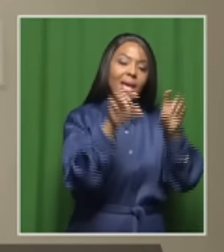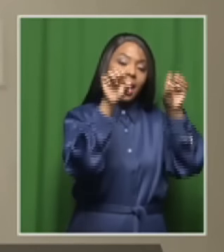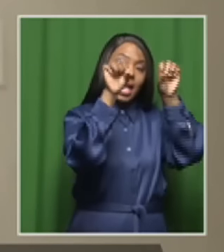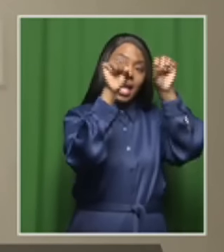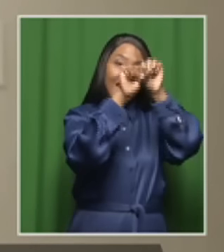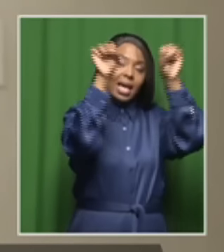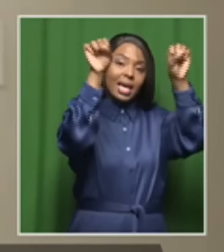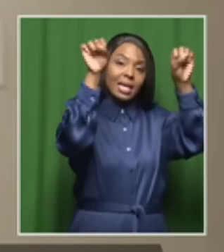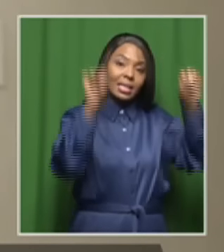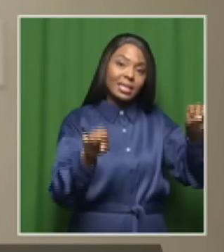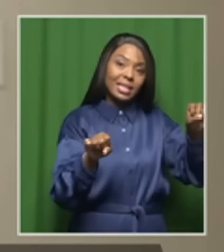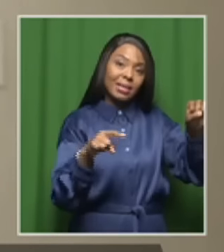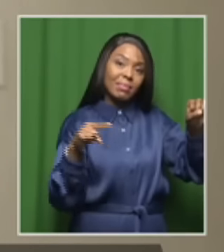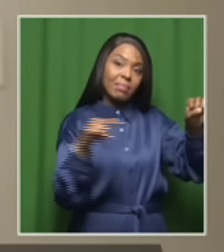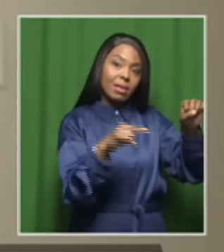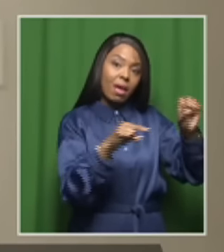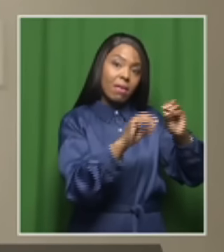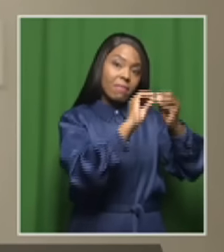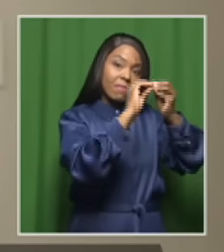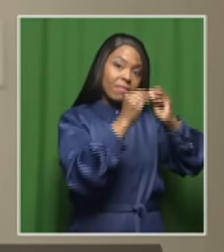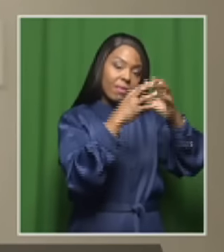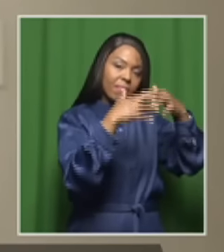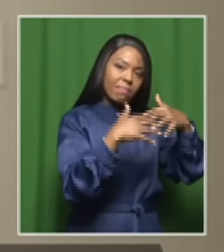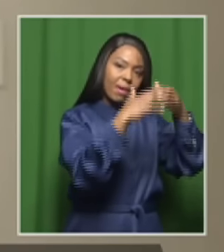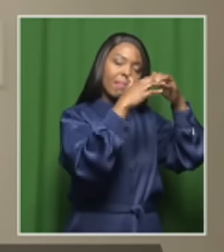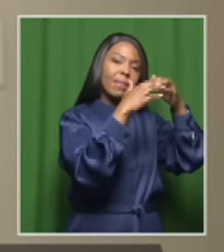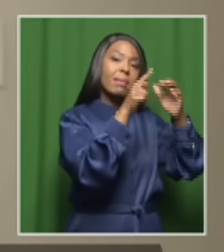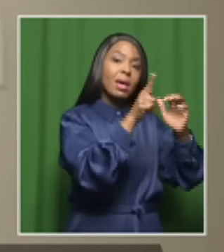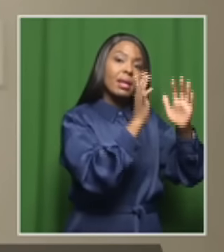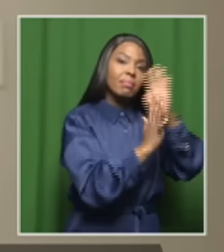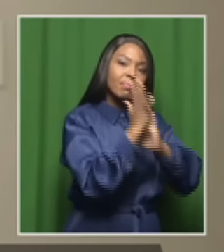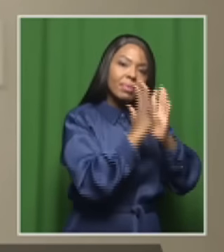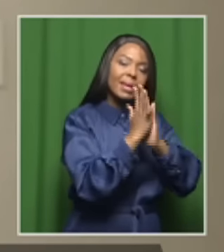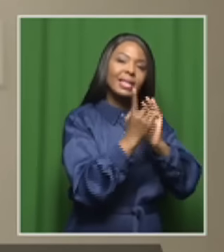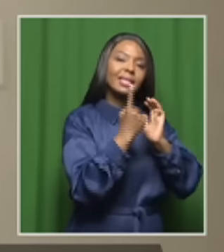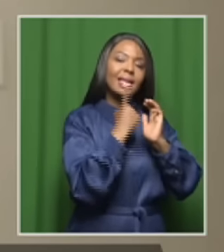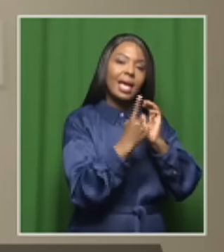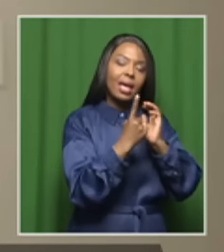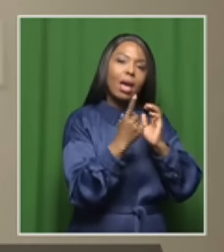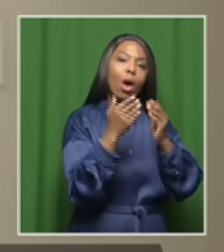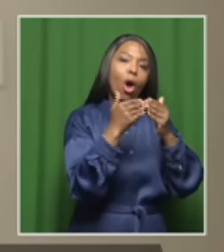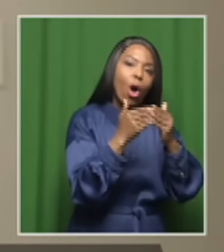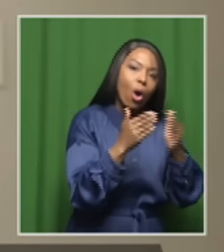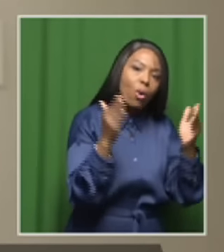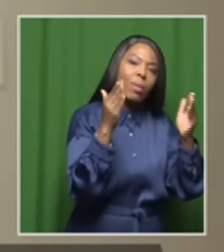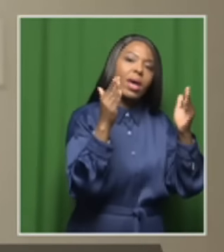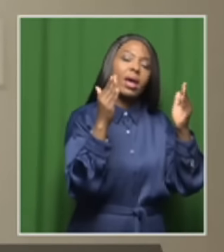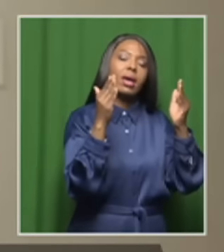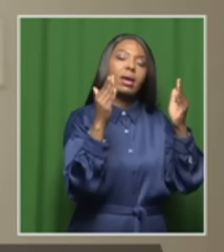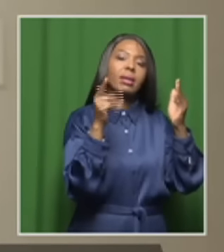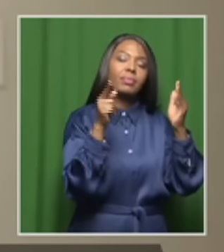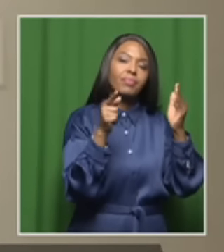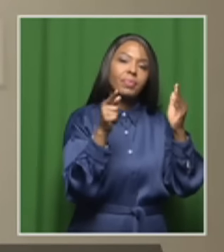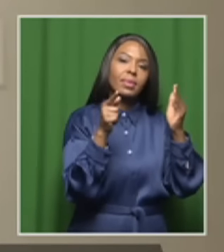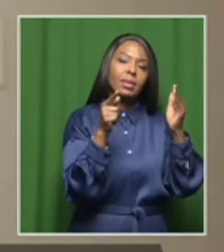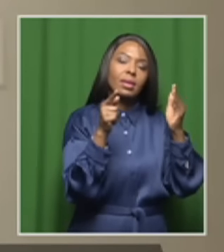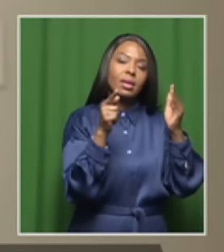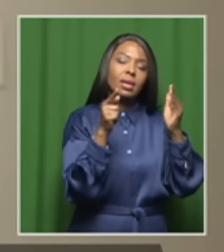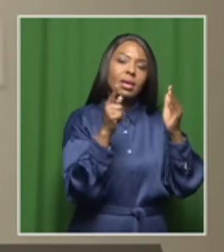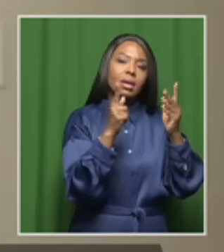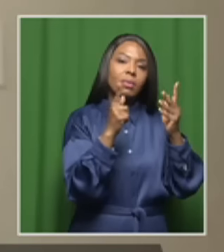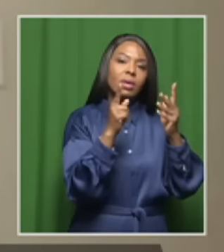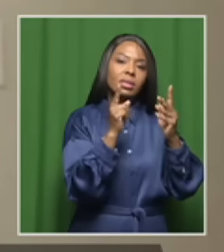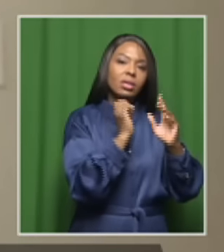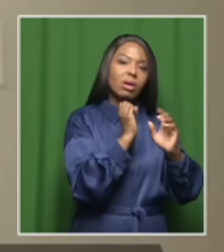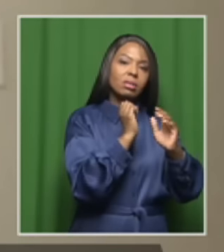they are putting in place. For example, they are saying that they will open more kiosks, if you